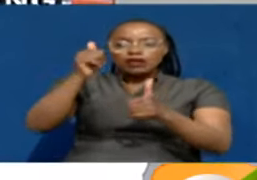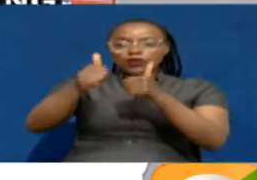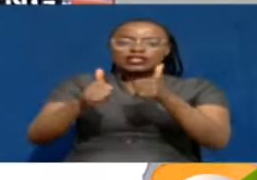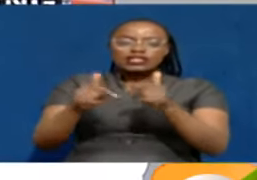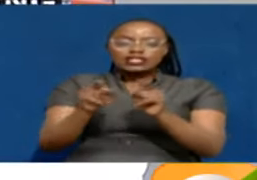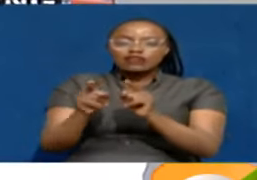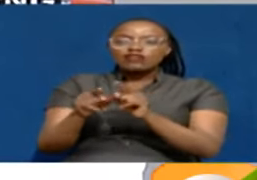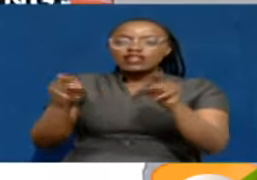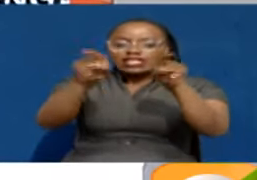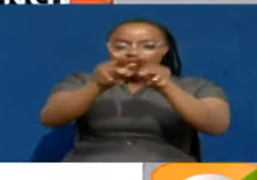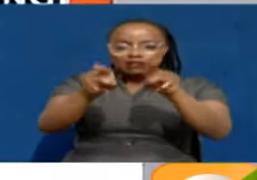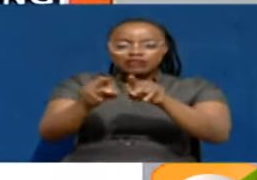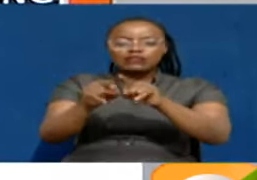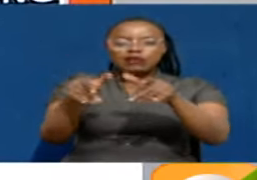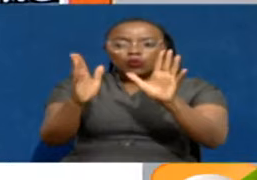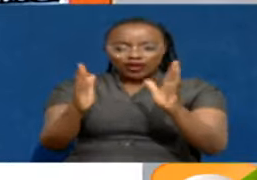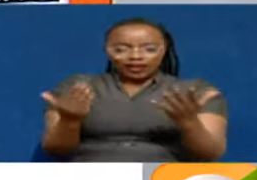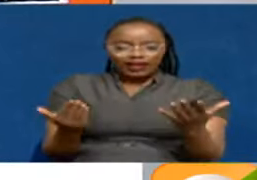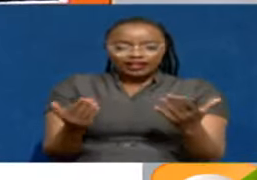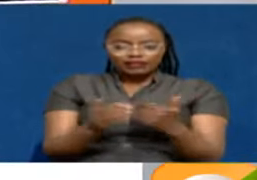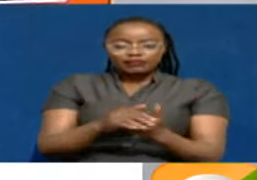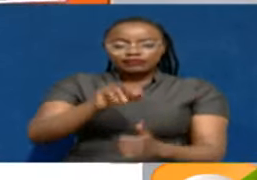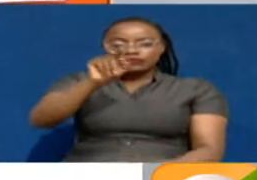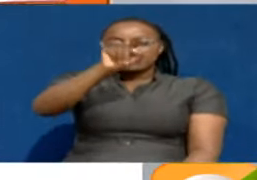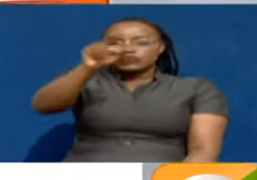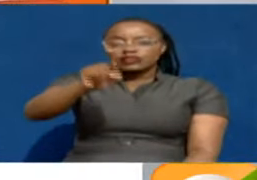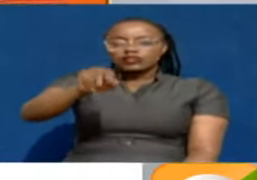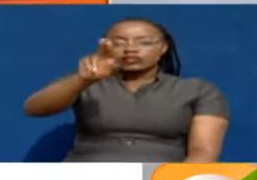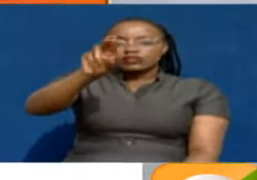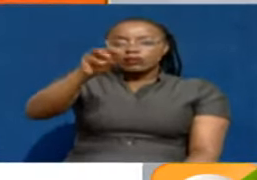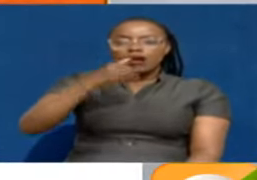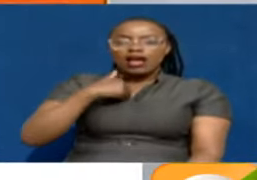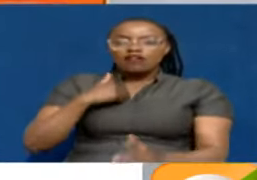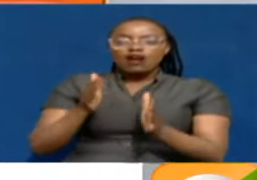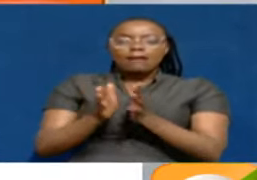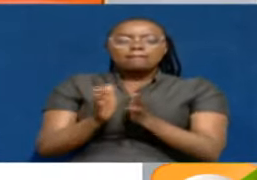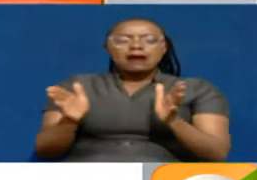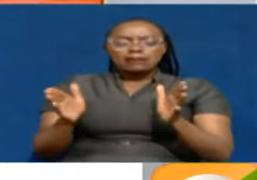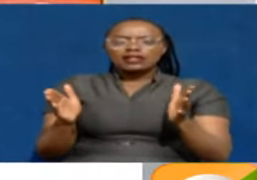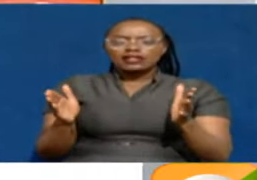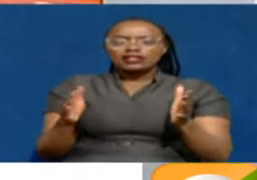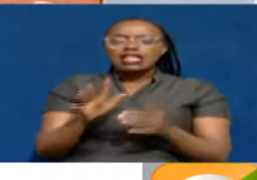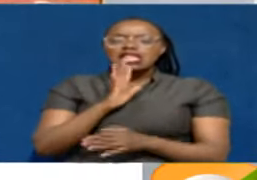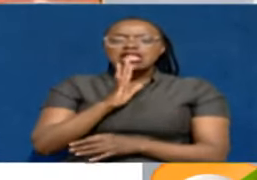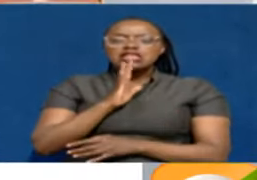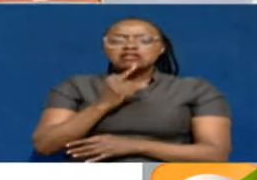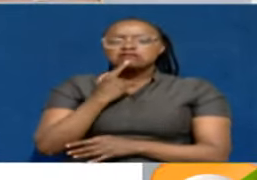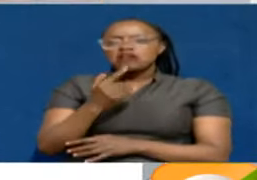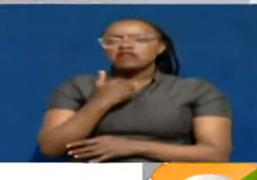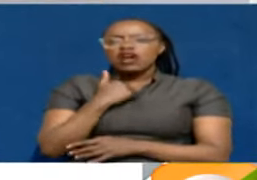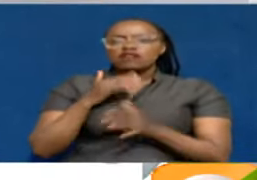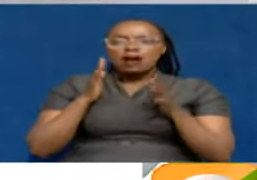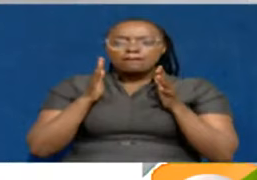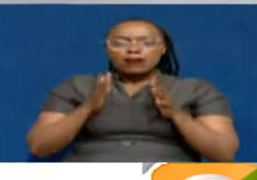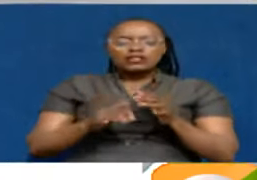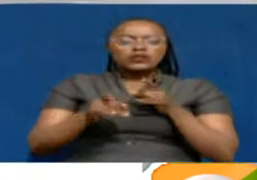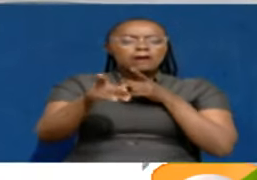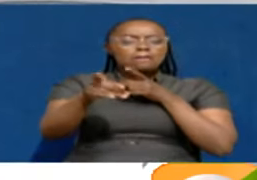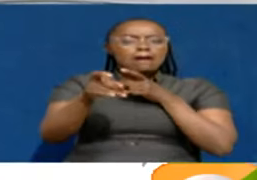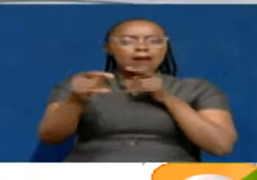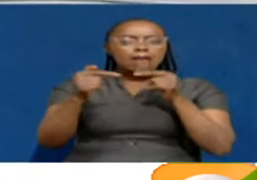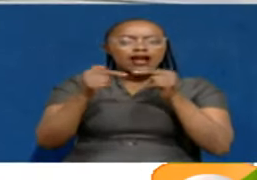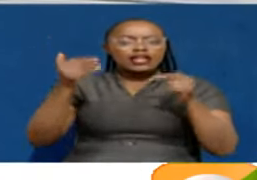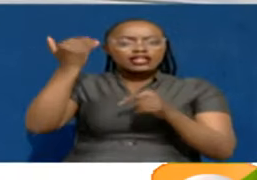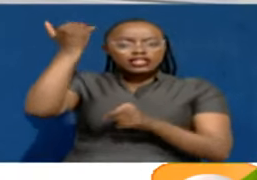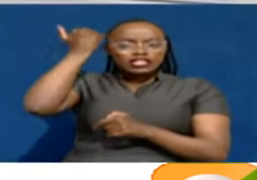that are fairly similar. So, you know, Jacob Zuma had some very public outbursts, and he made some very personal attacks against